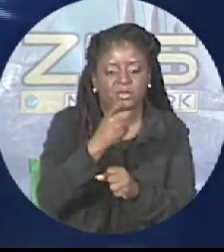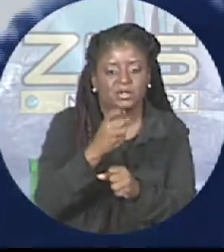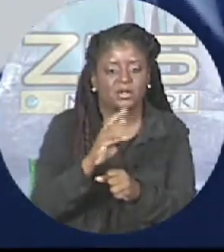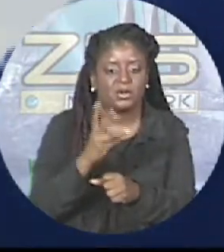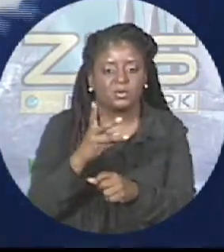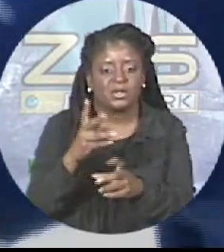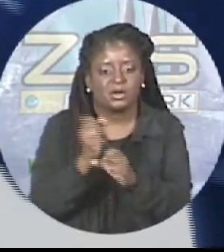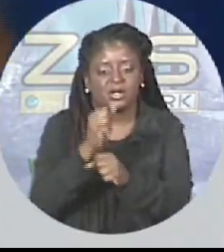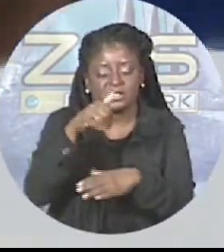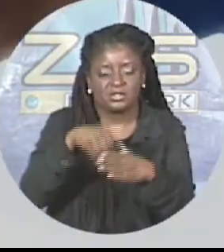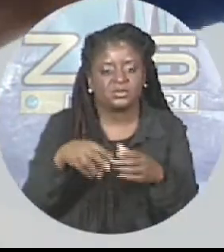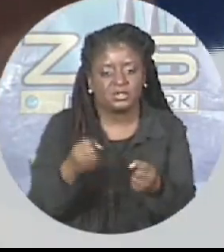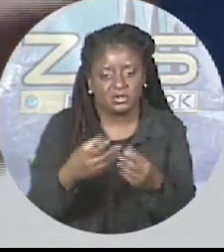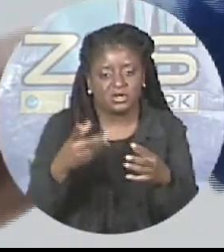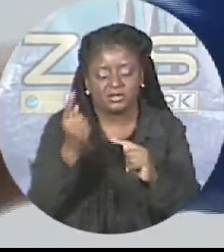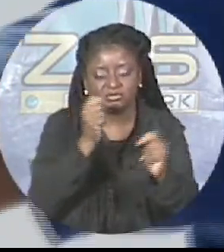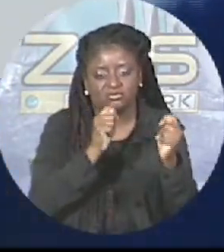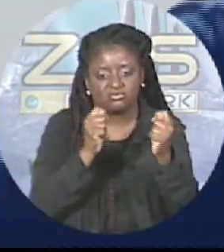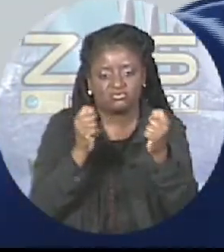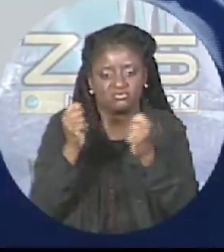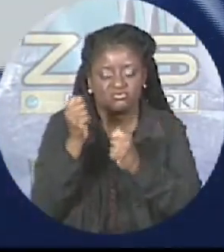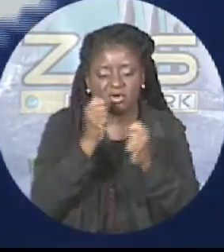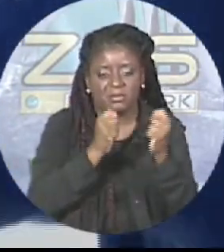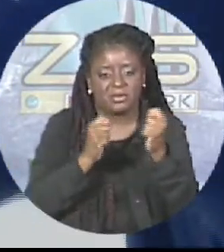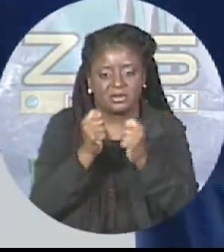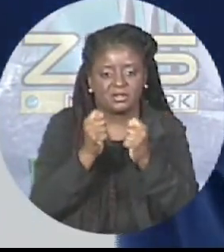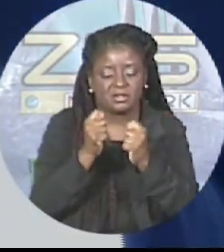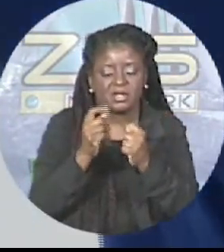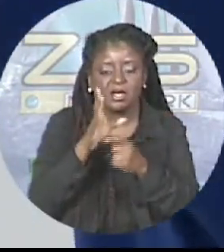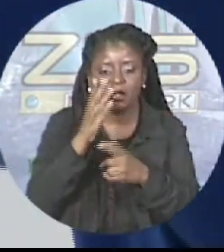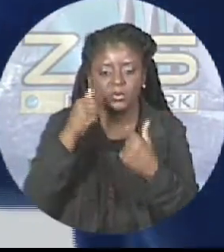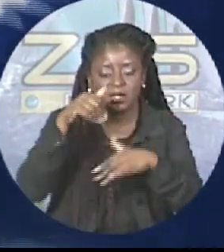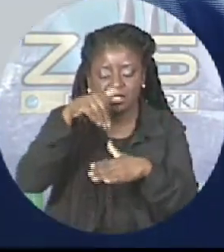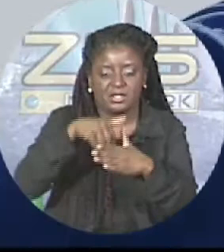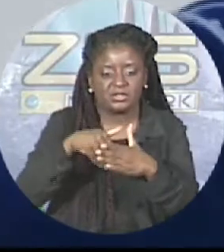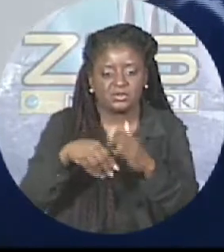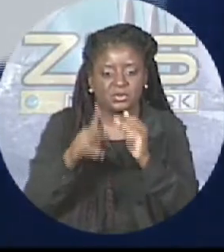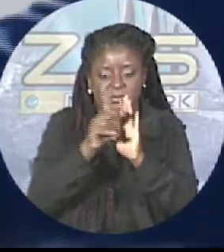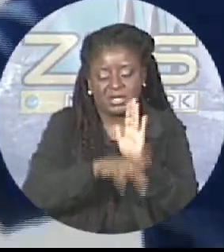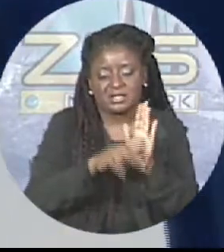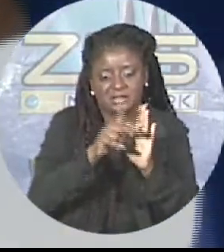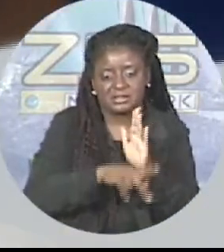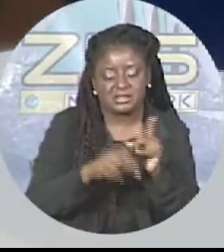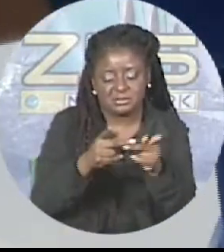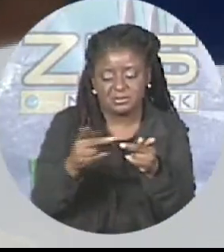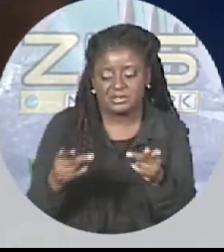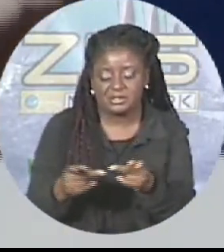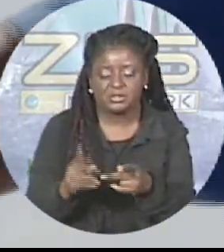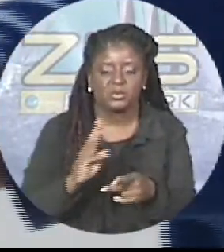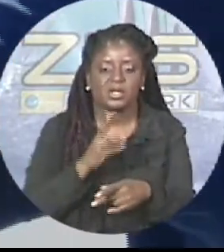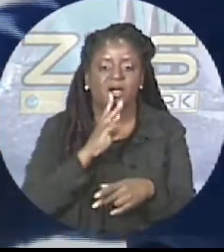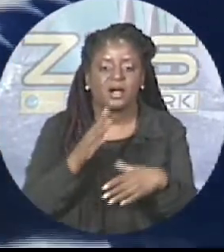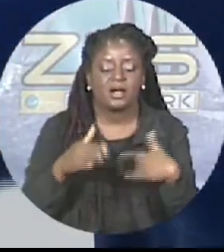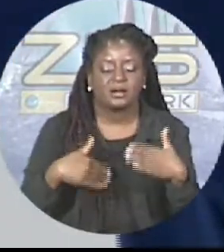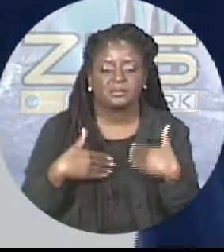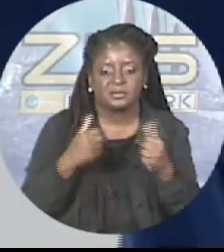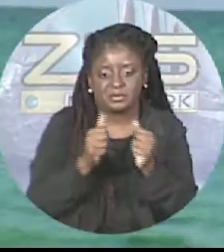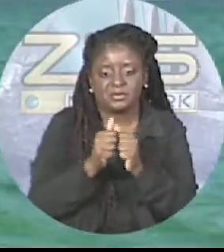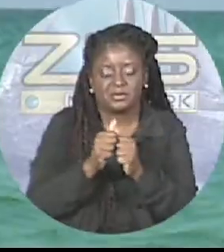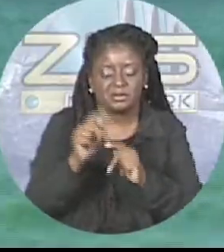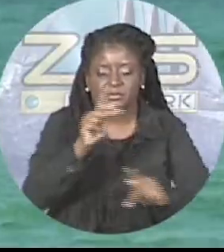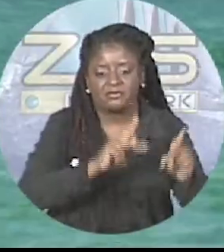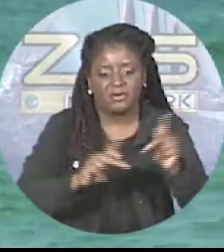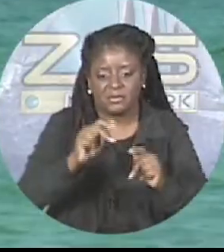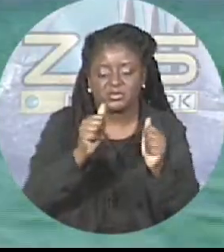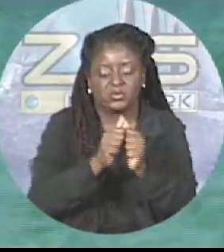ended up in a penalty position. We thank God for the opportunity, and the crew sailed very excellent. We're very pleased with the performance, with the first place.